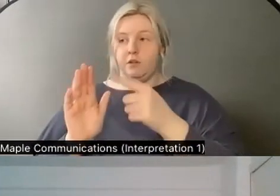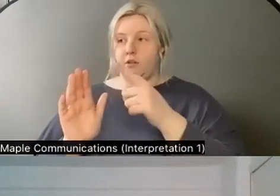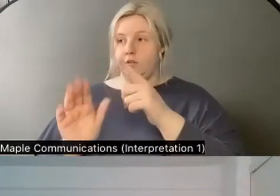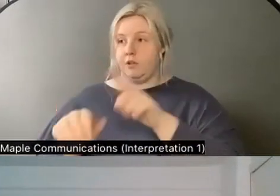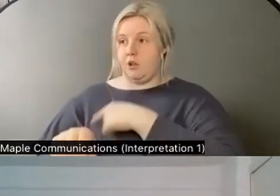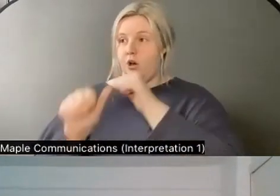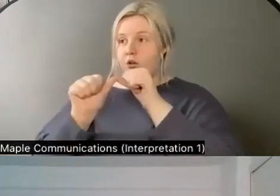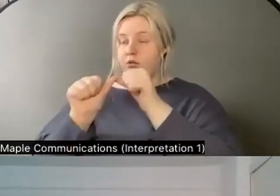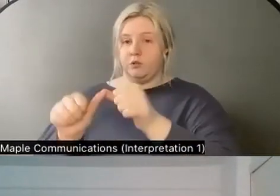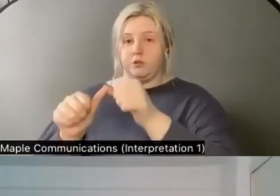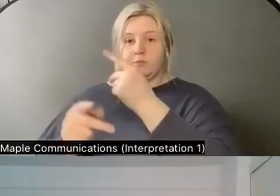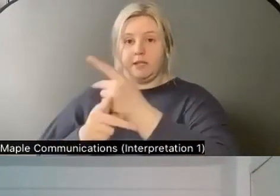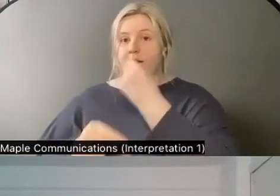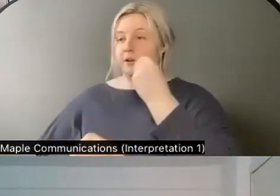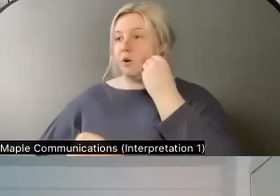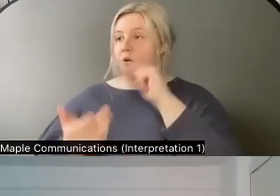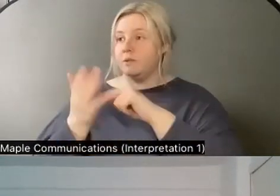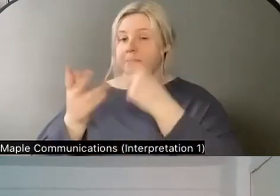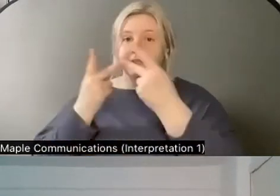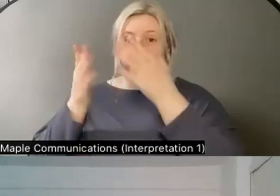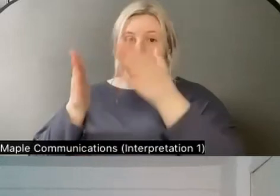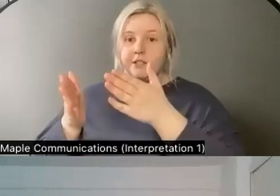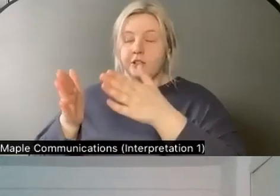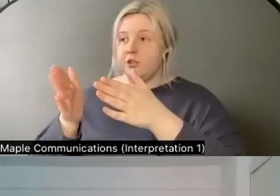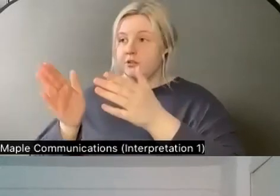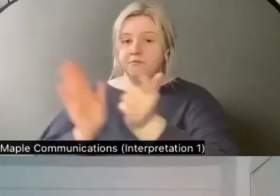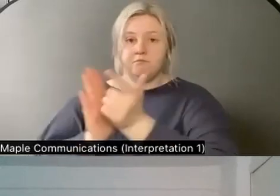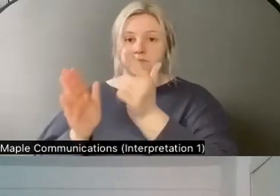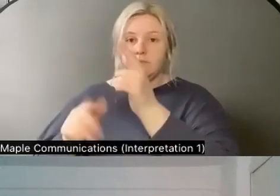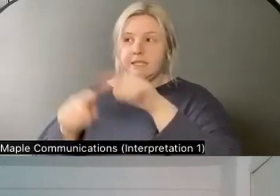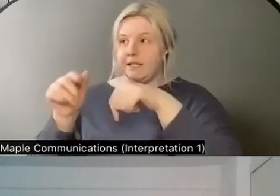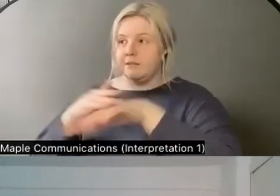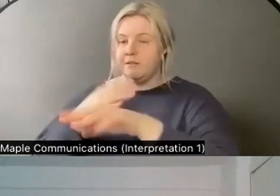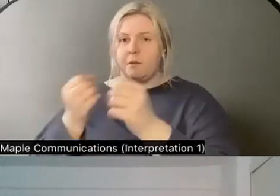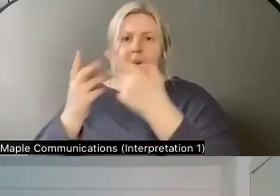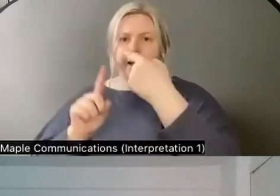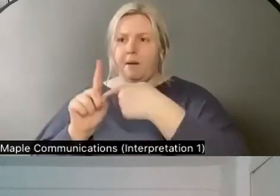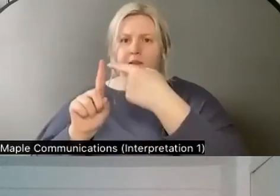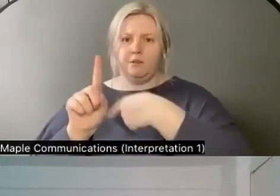other institutions, you know, for months or a year or more.